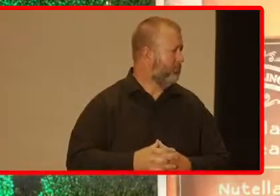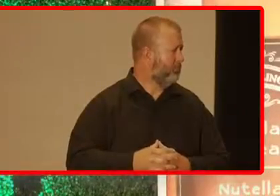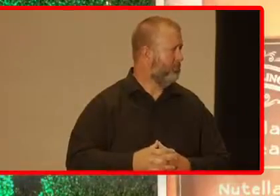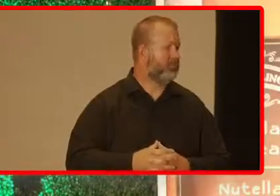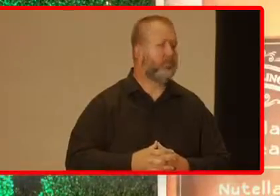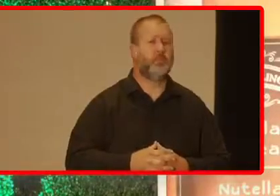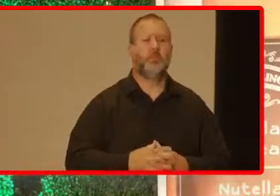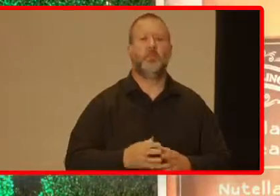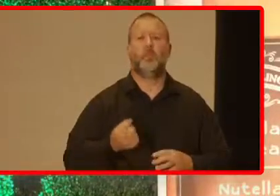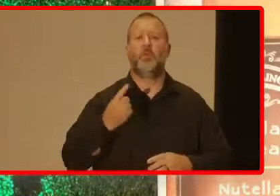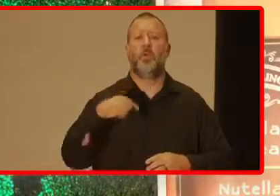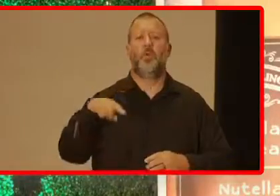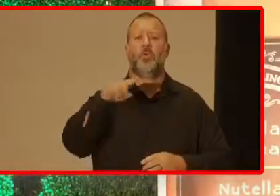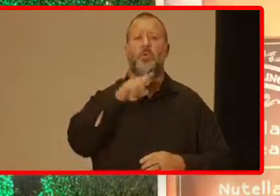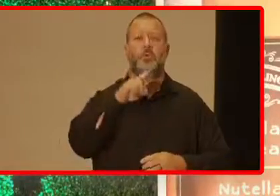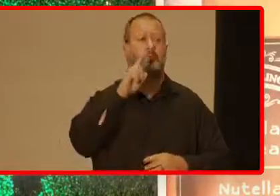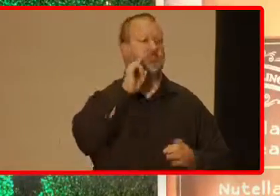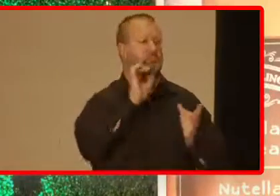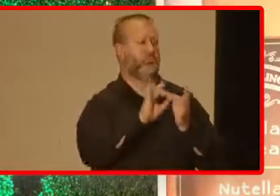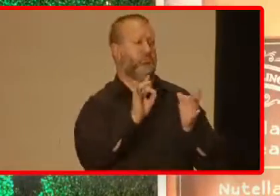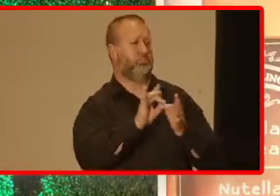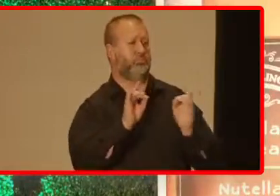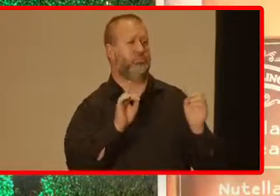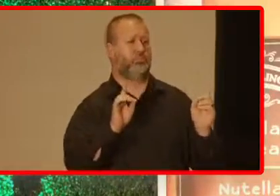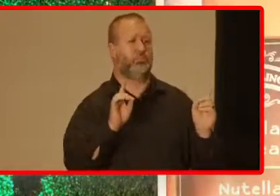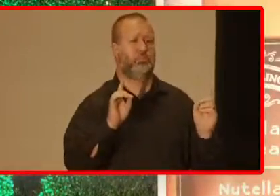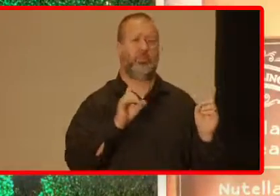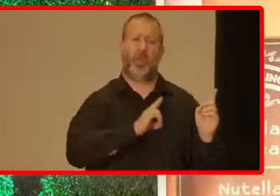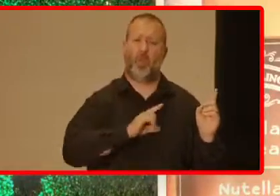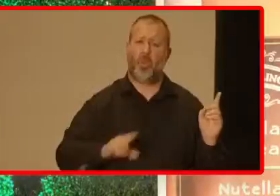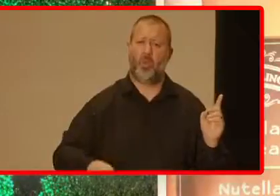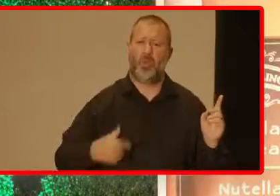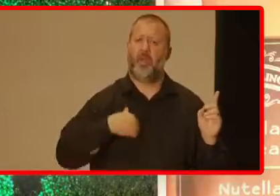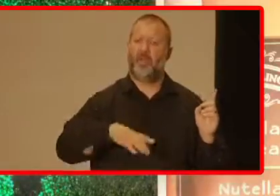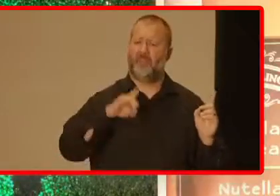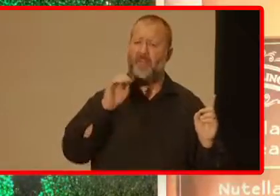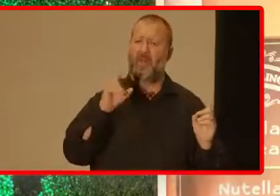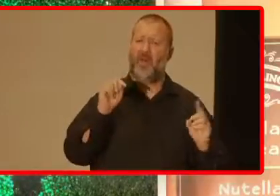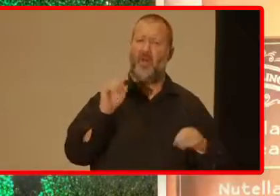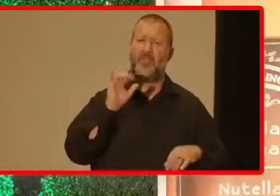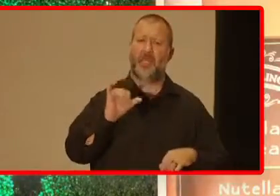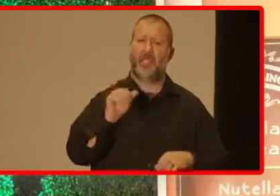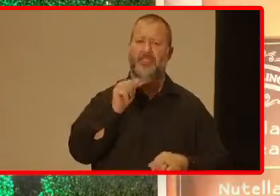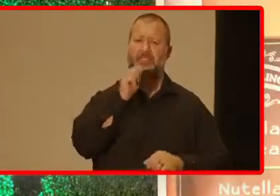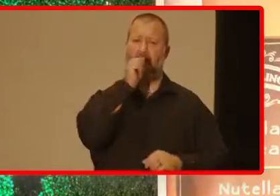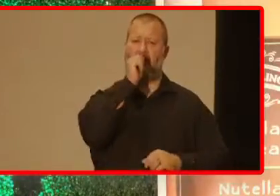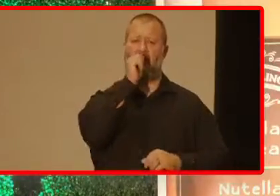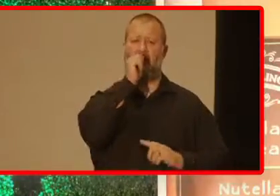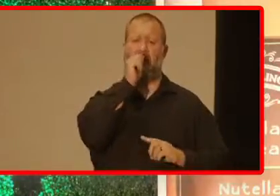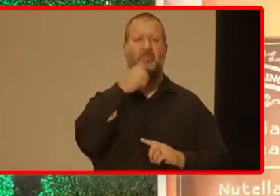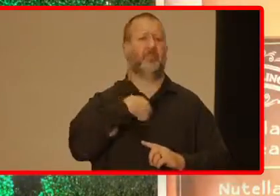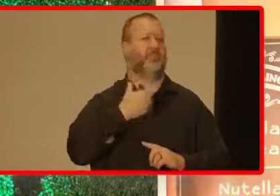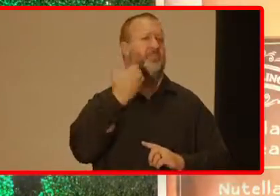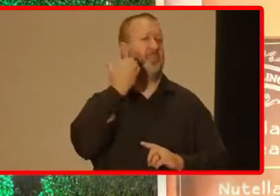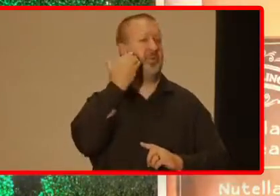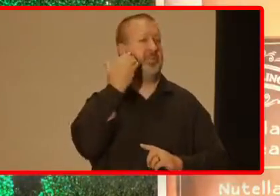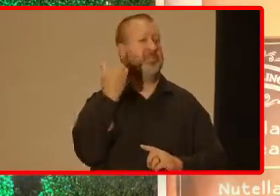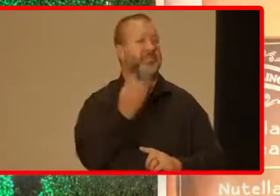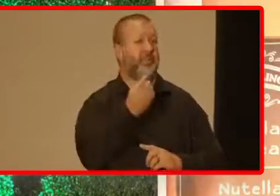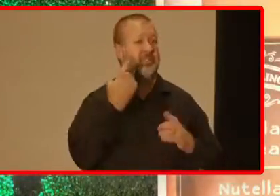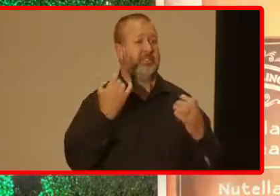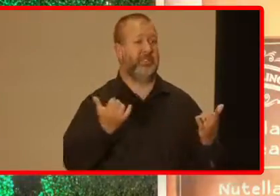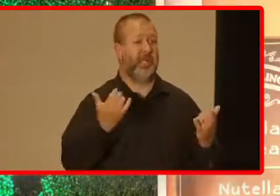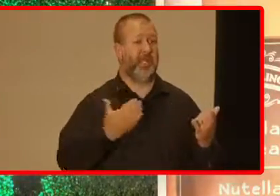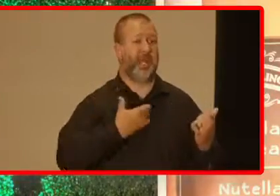So when you all were speaking, my Lord, I found out a little secret. Someone today